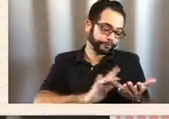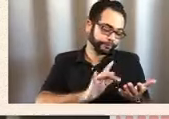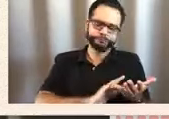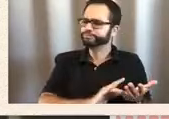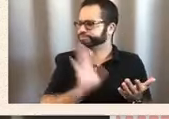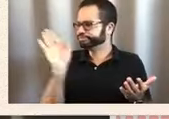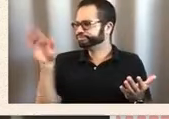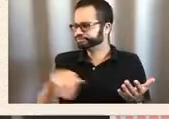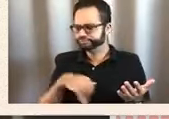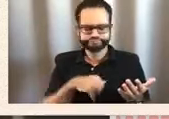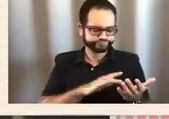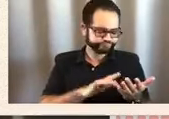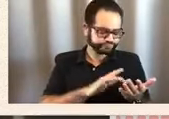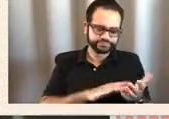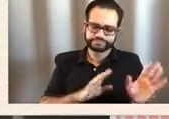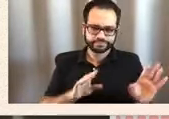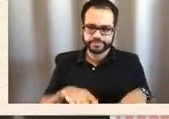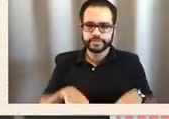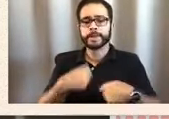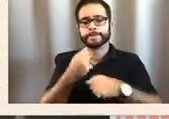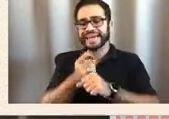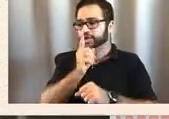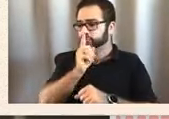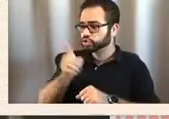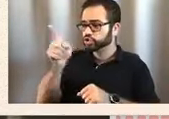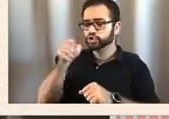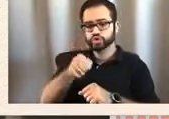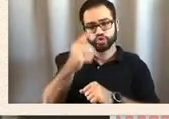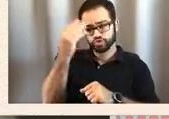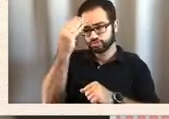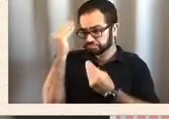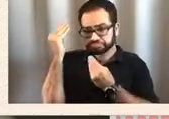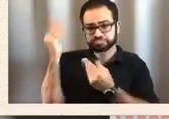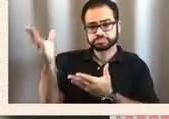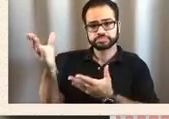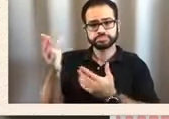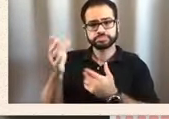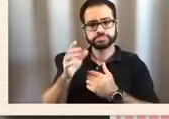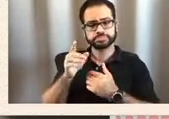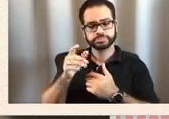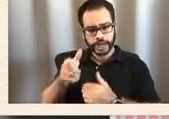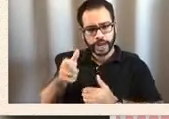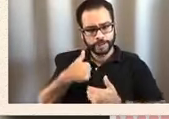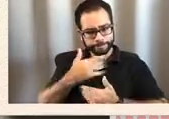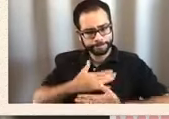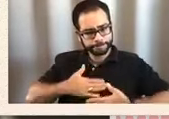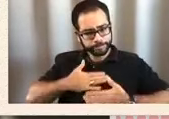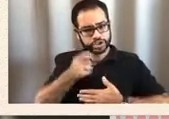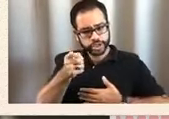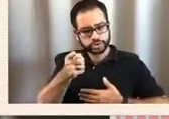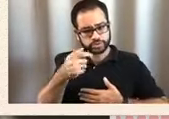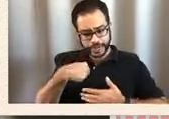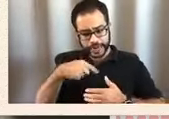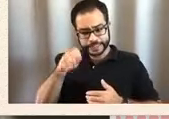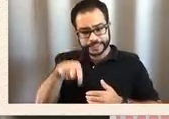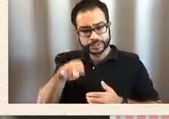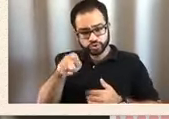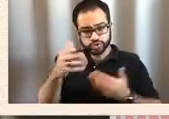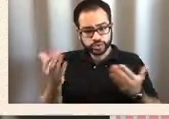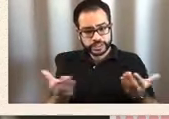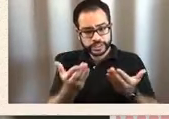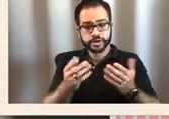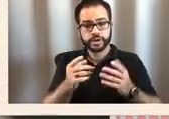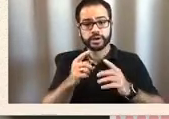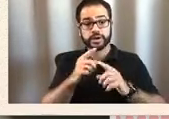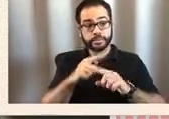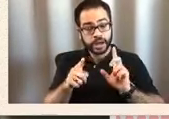that you let them know that, hey, you're appreciated, I need you here, but this is what I need from you,